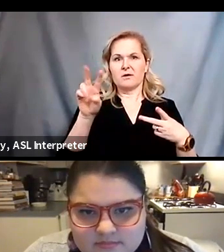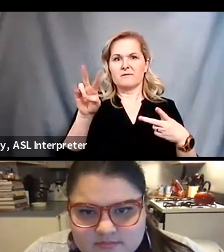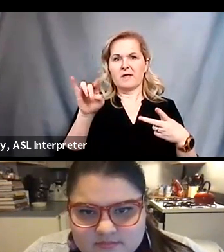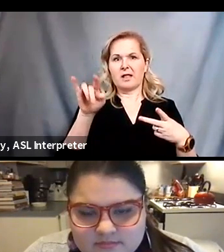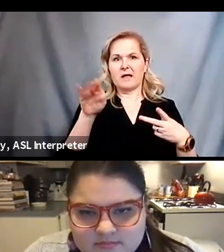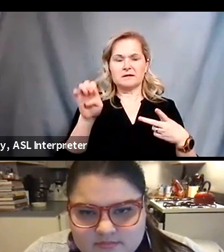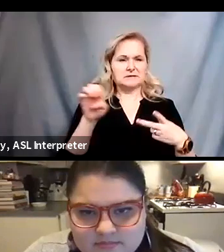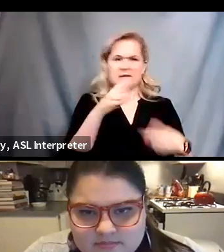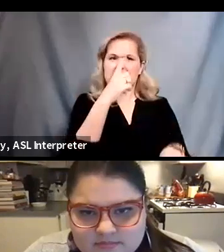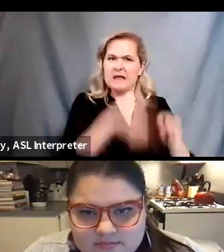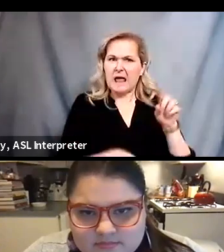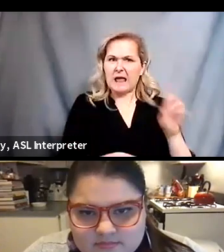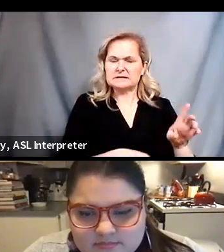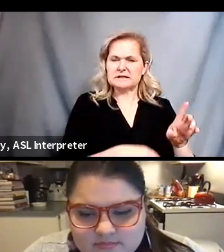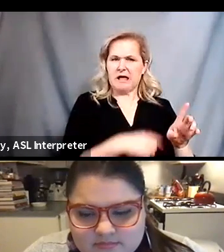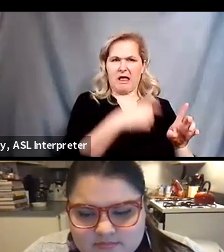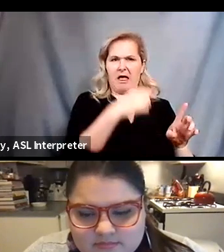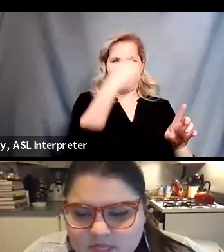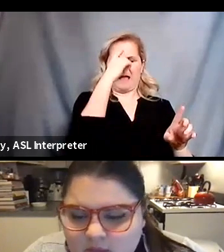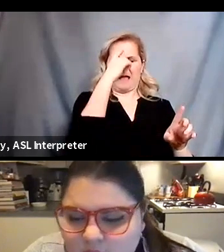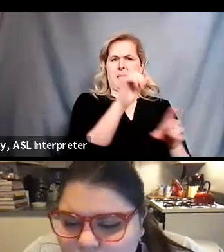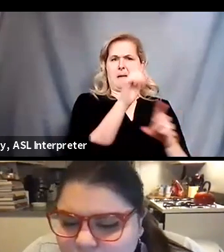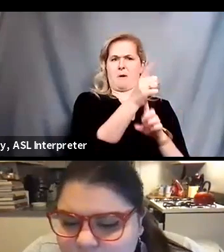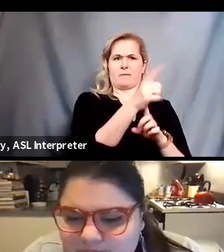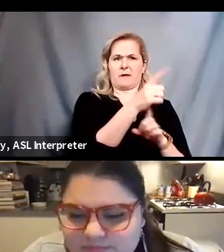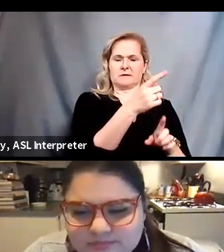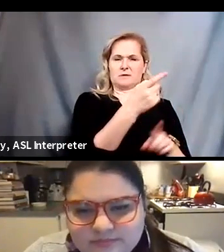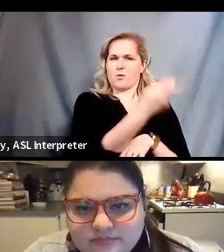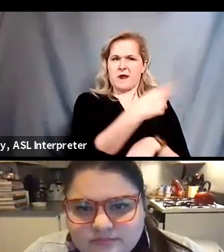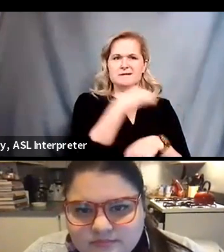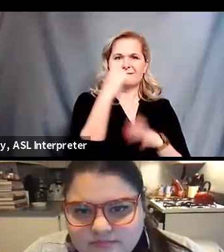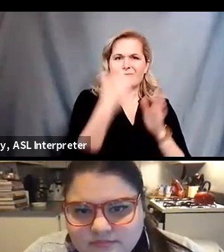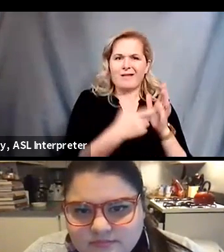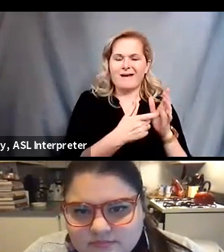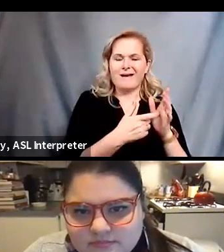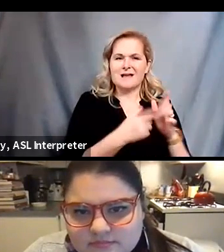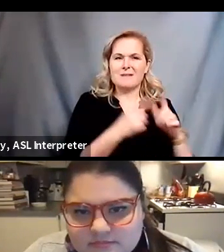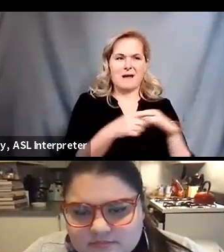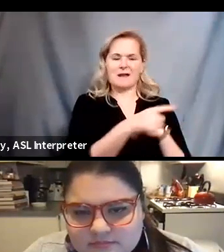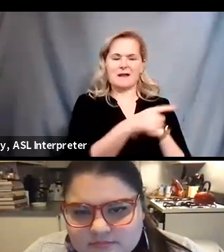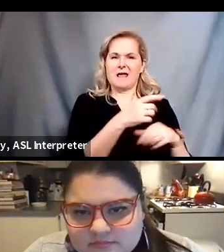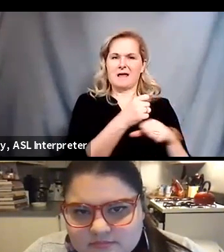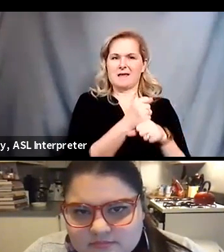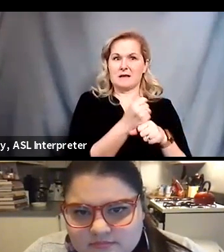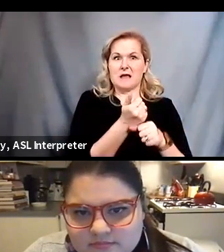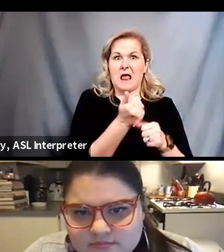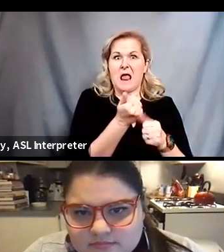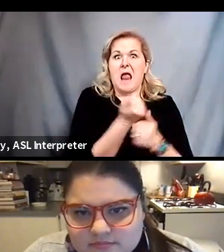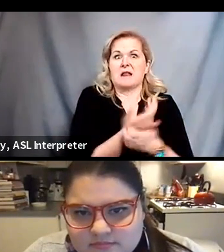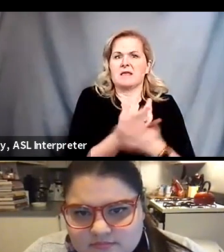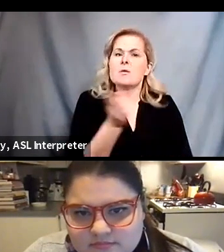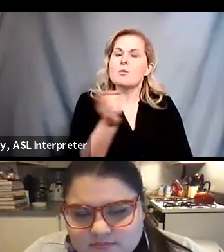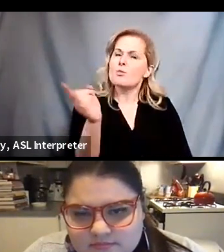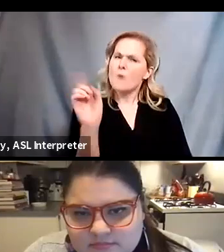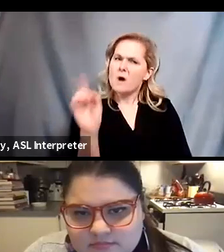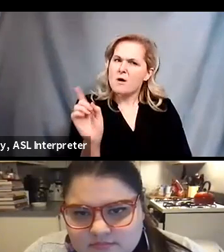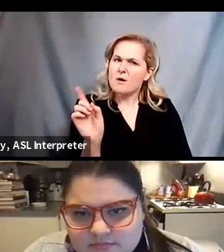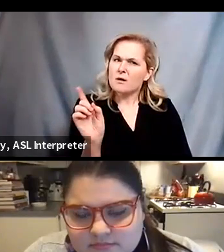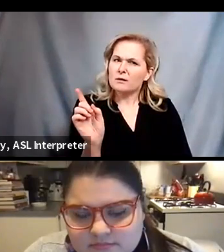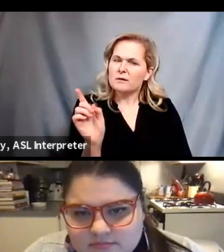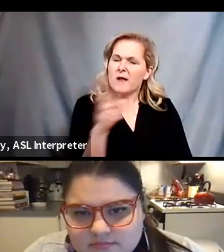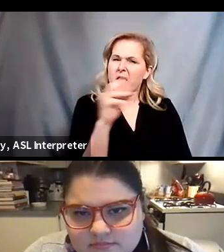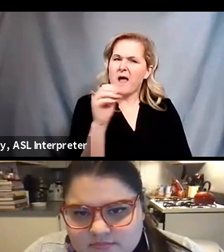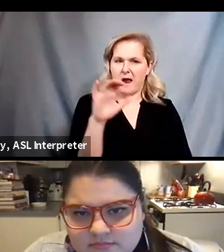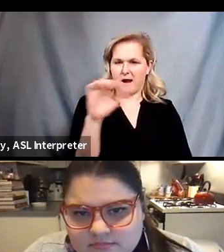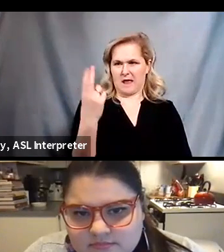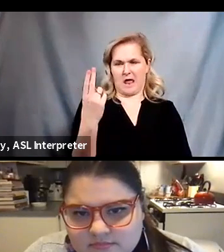mean, I don't think even he realized it in the moment, but where is he going to get anything? And what good is any cash?